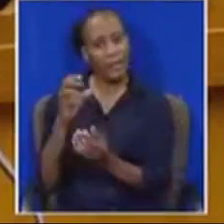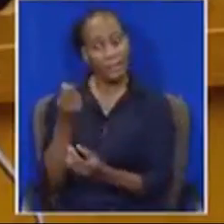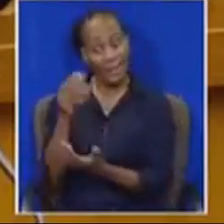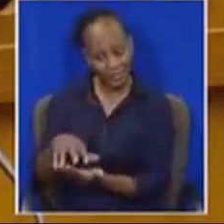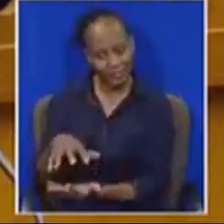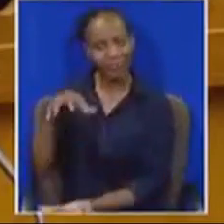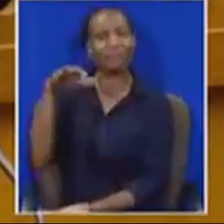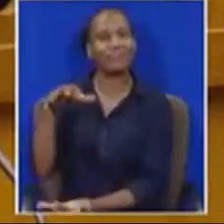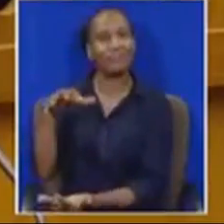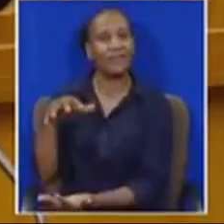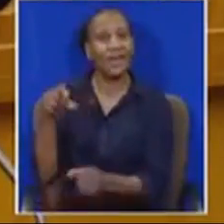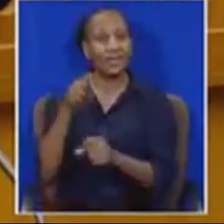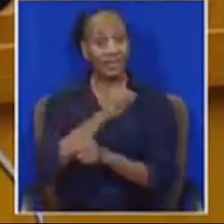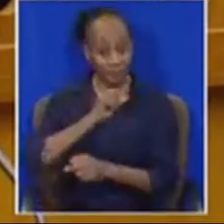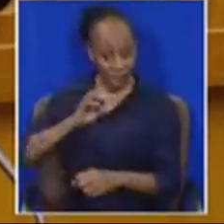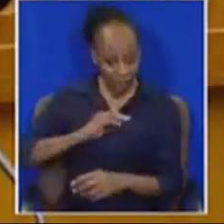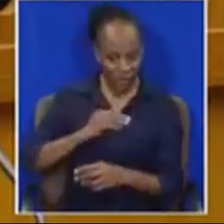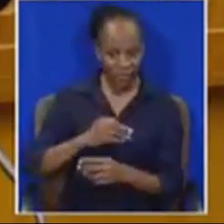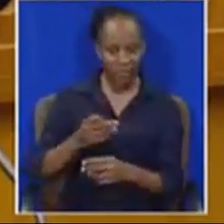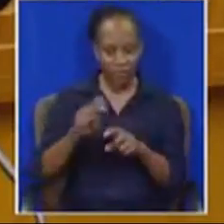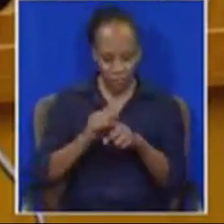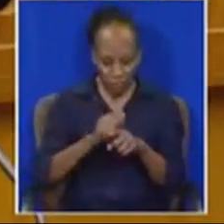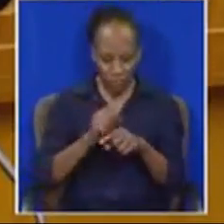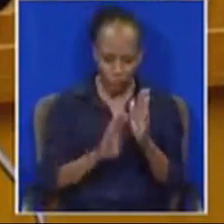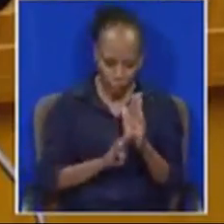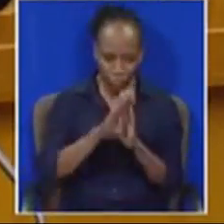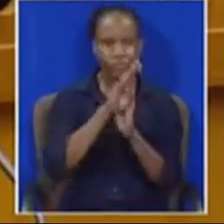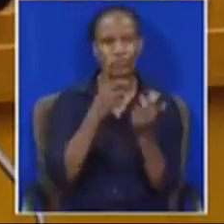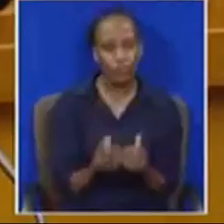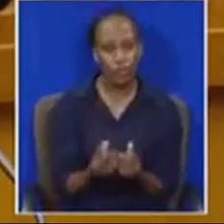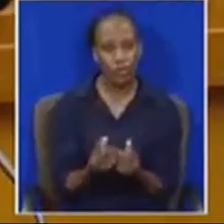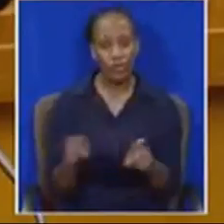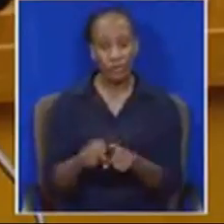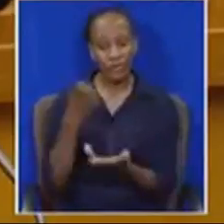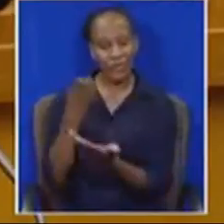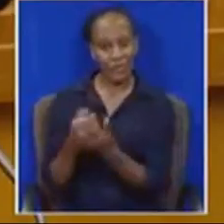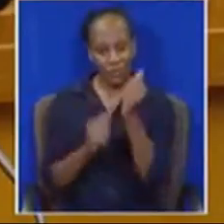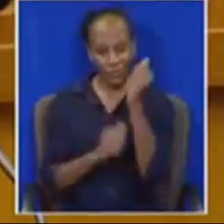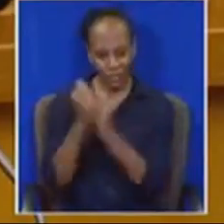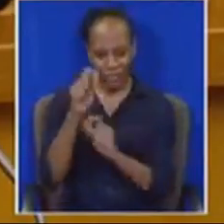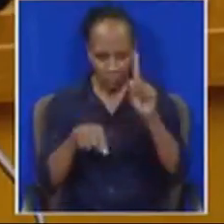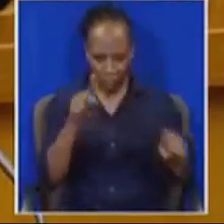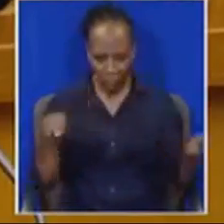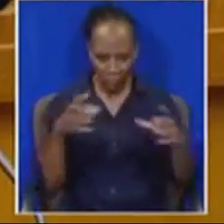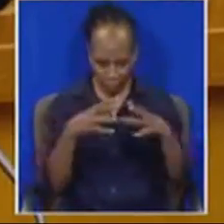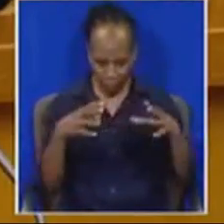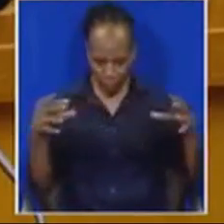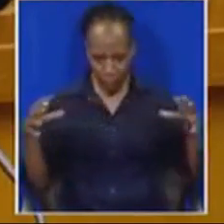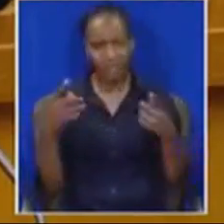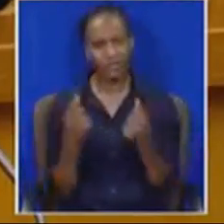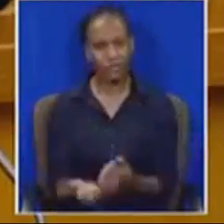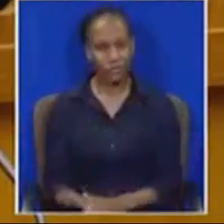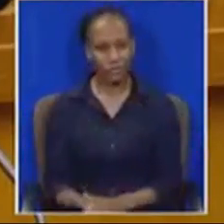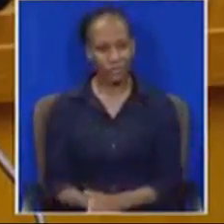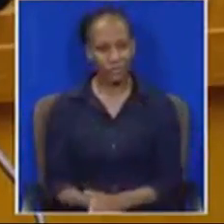workers are better equipped, and that our economic infrastructure is also expanded. We will